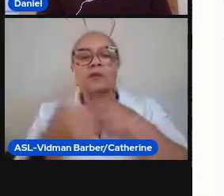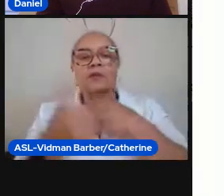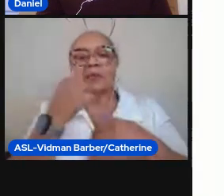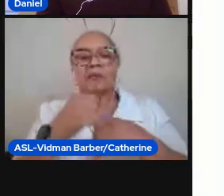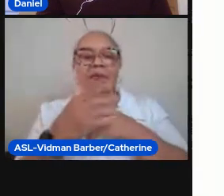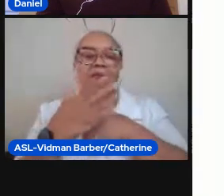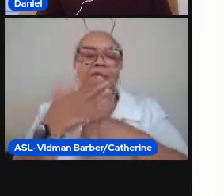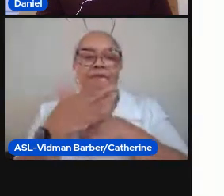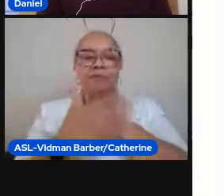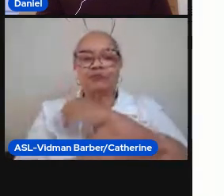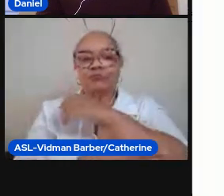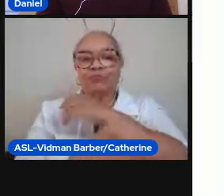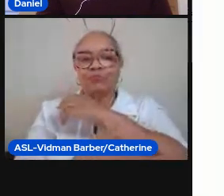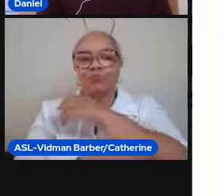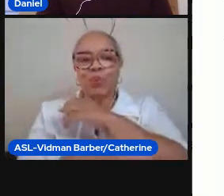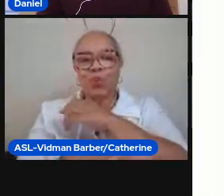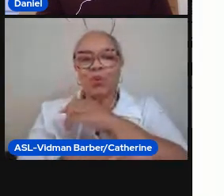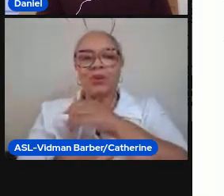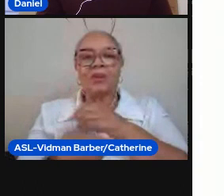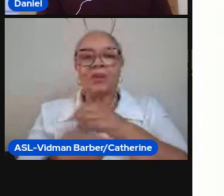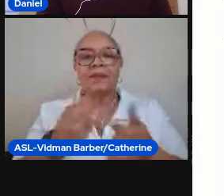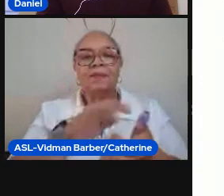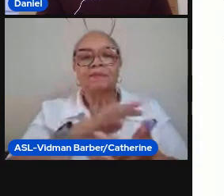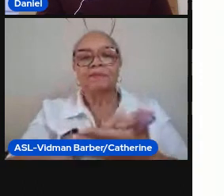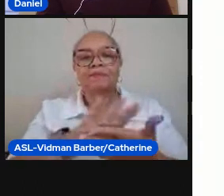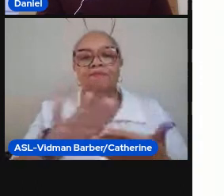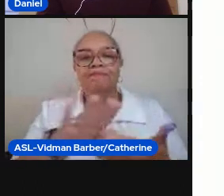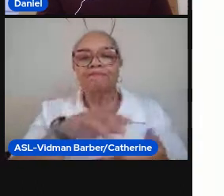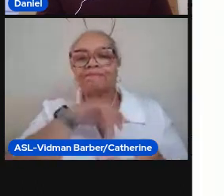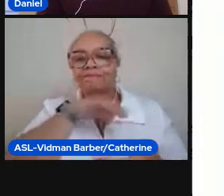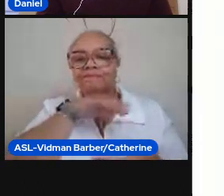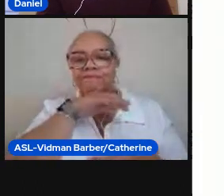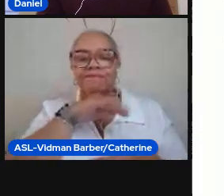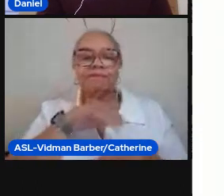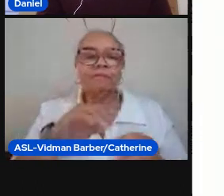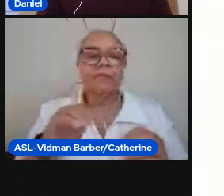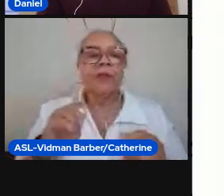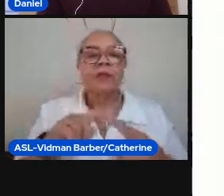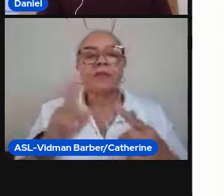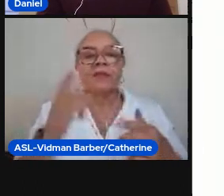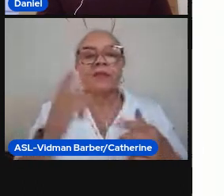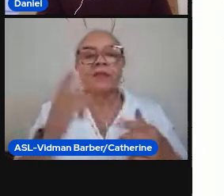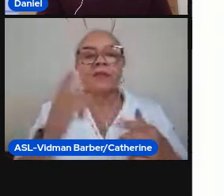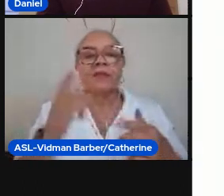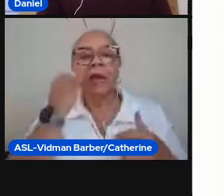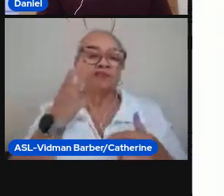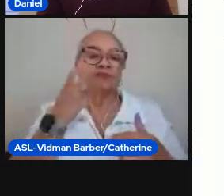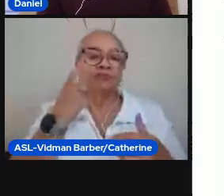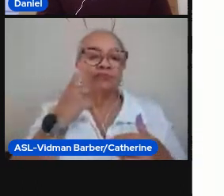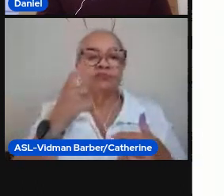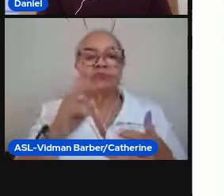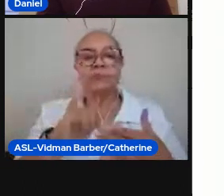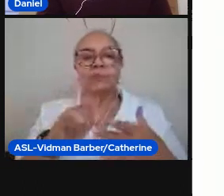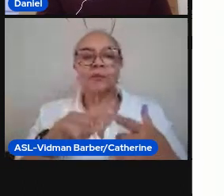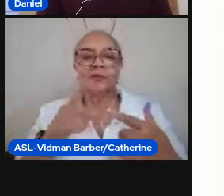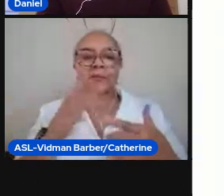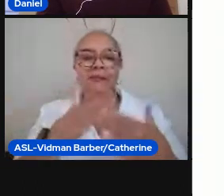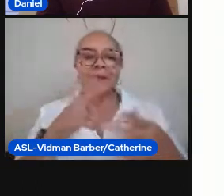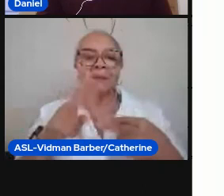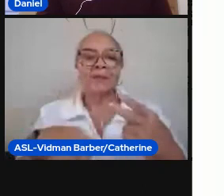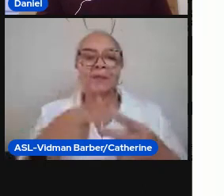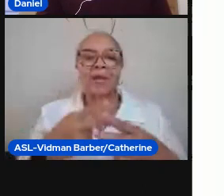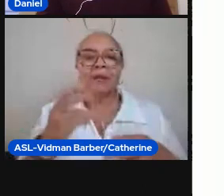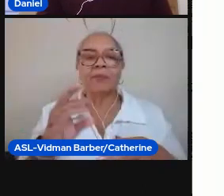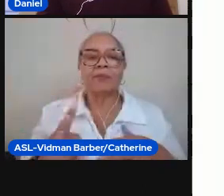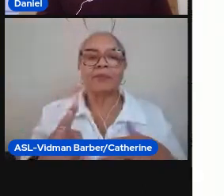contaminated water and food. So vaccines have recently been developed, or vaccines have been developed for some time against typhoid, but